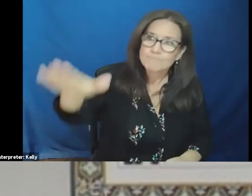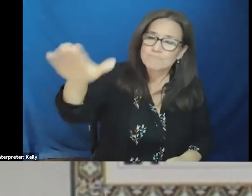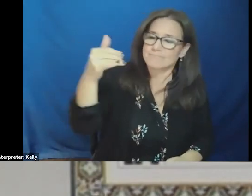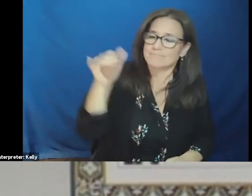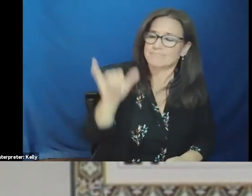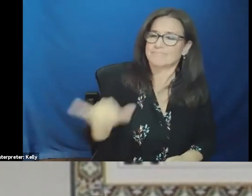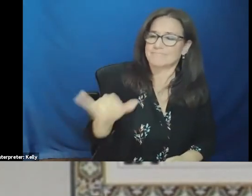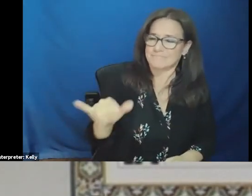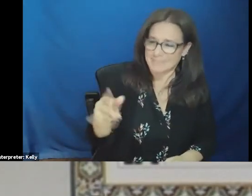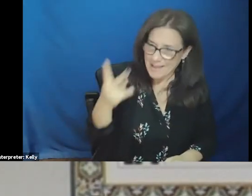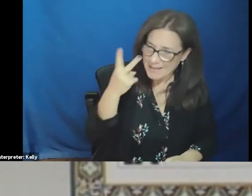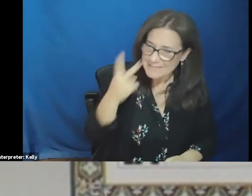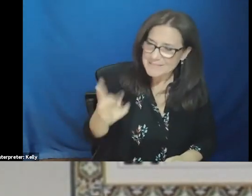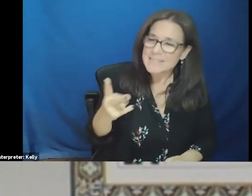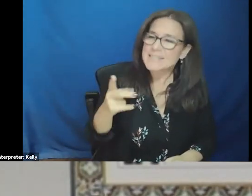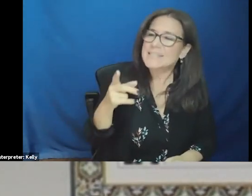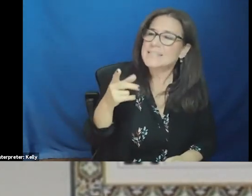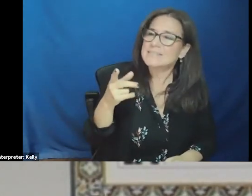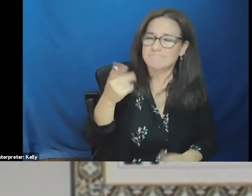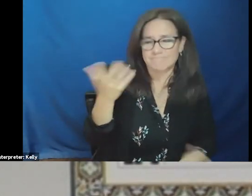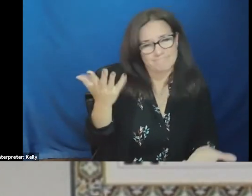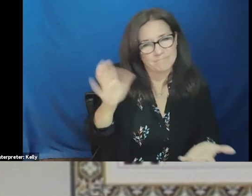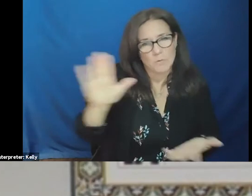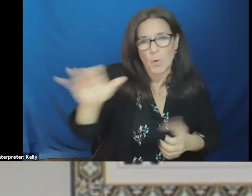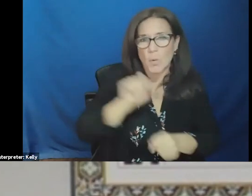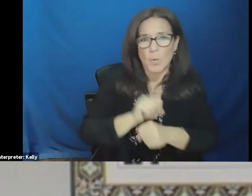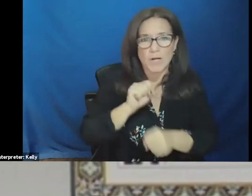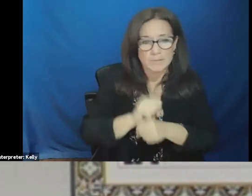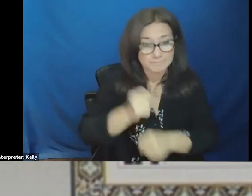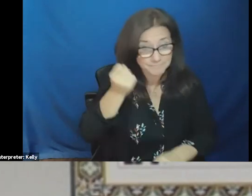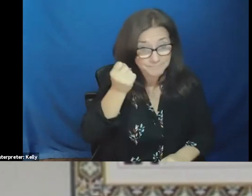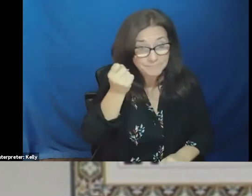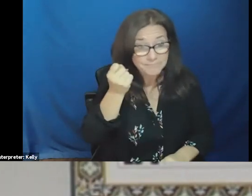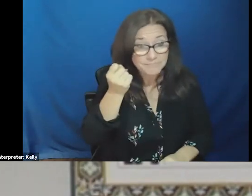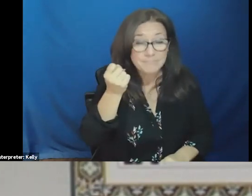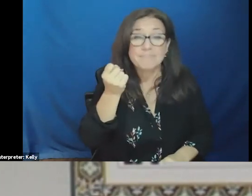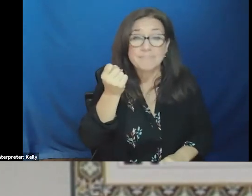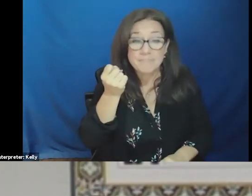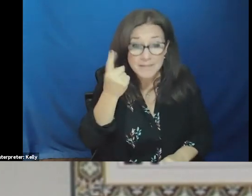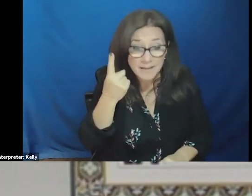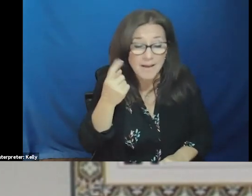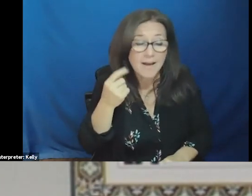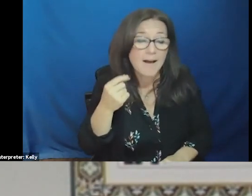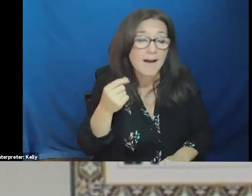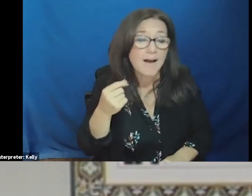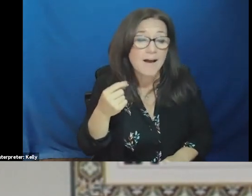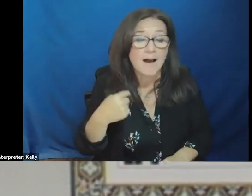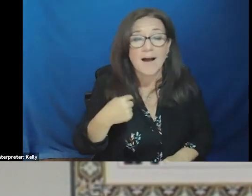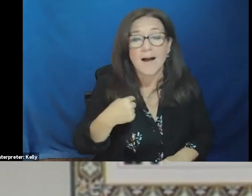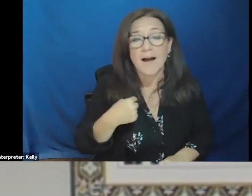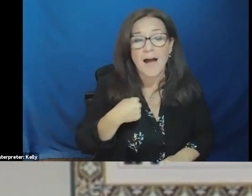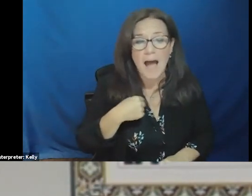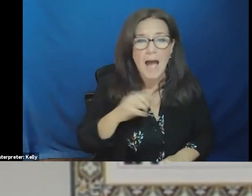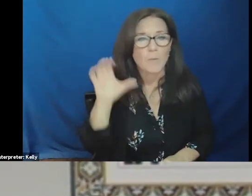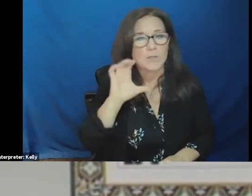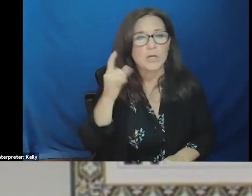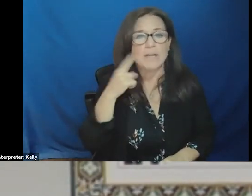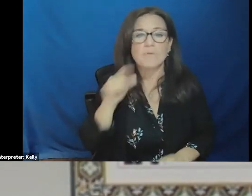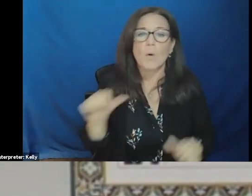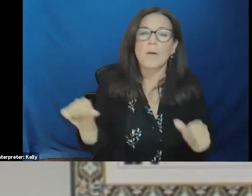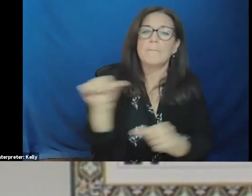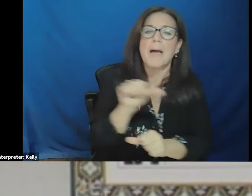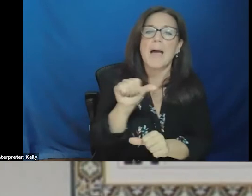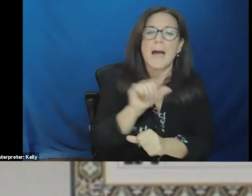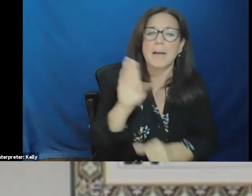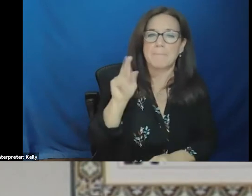is, does it right. Because when I came, I'm looking for the back button. He's like, Miss Simpson, there's no back button on the iPad. So he was